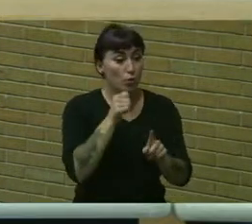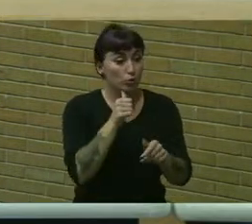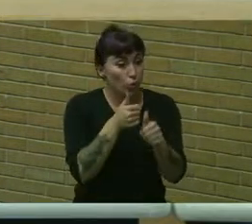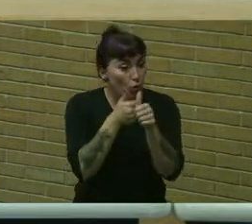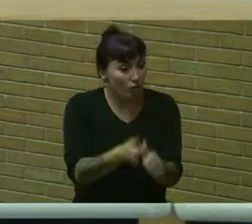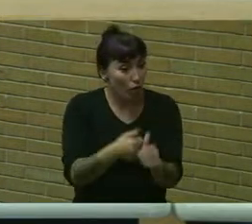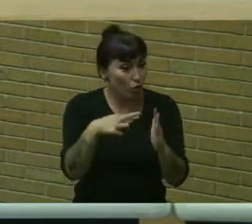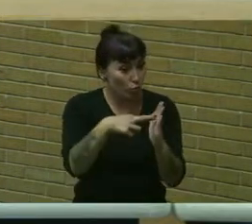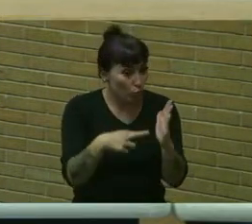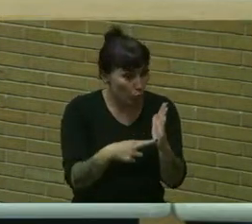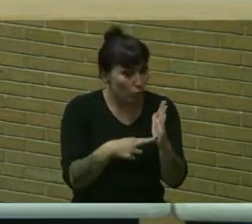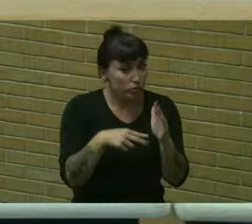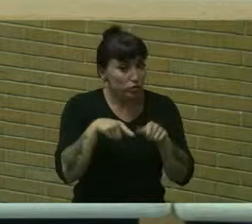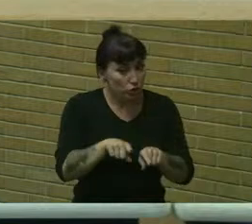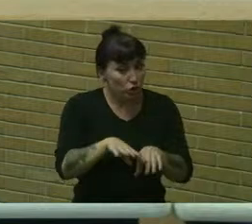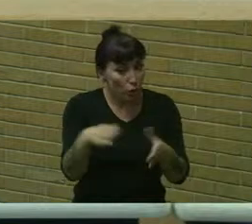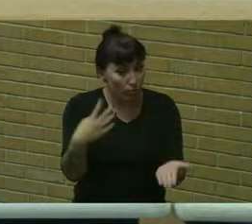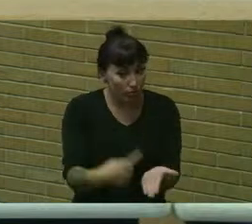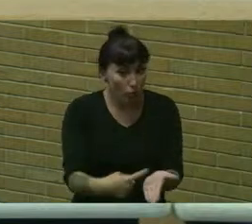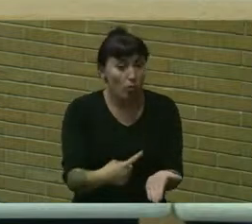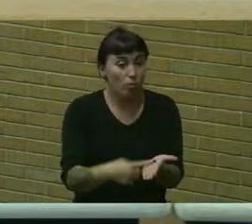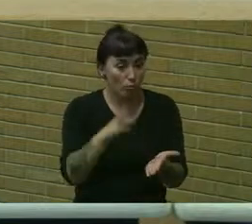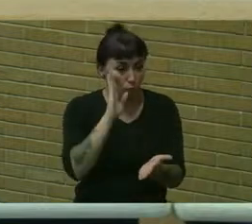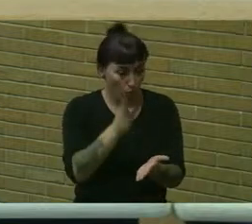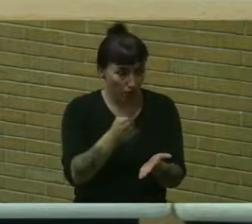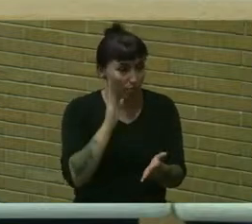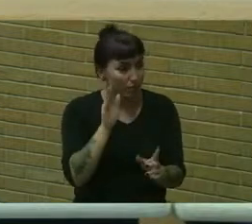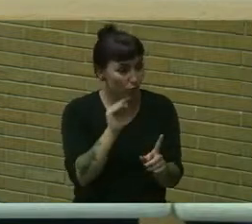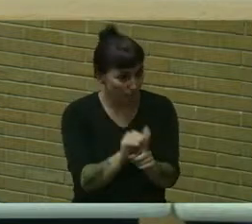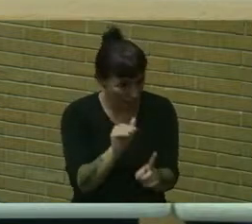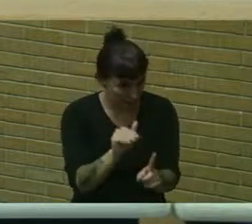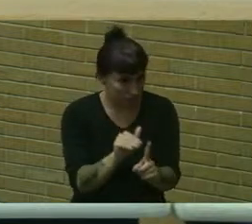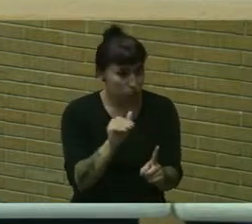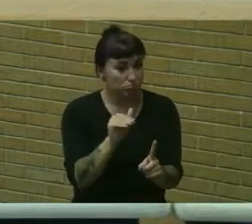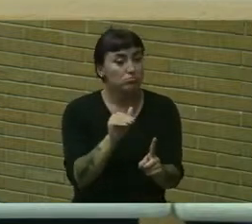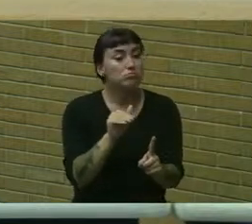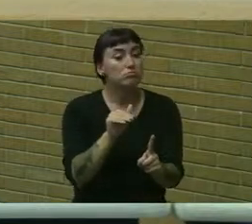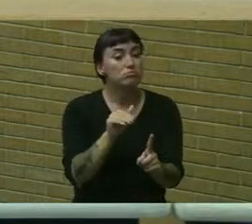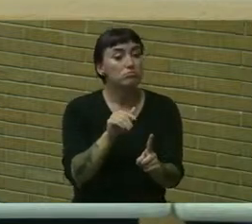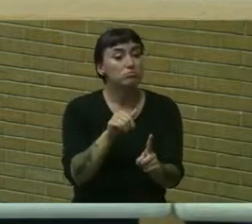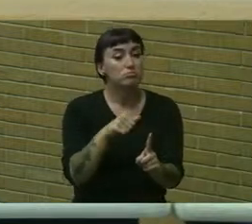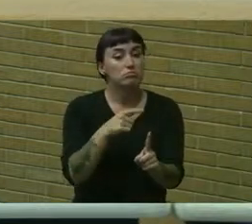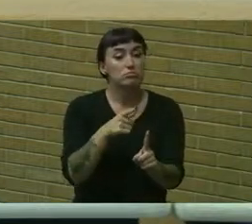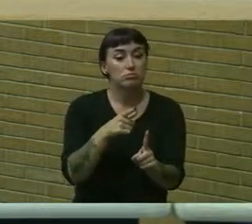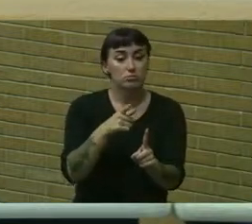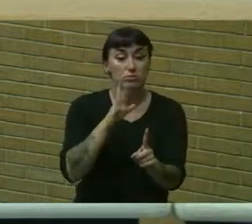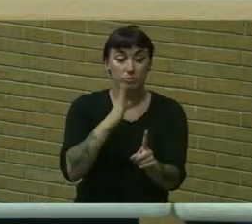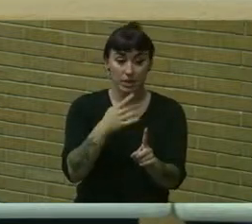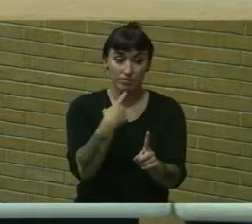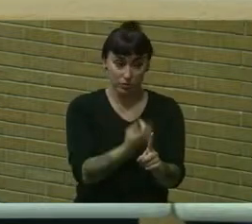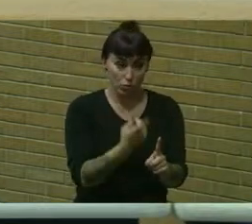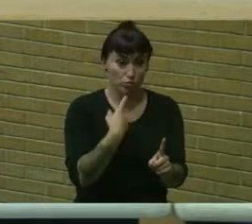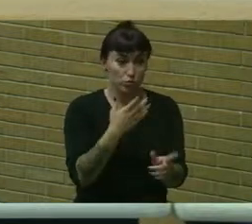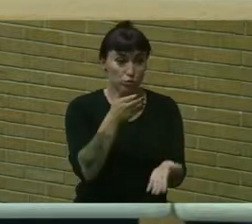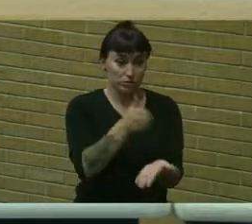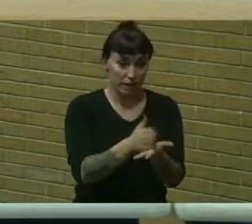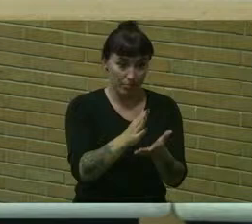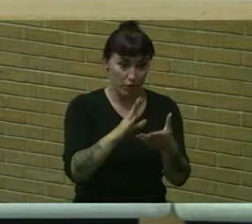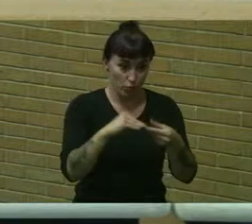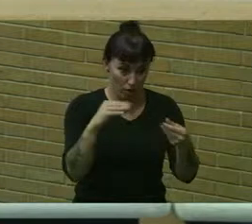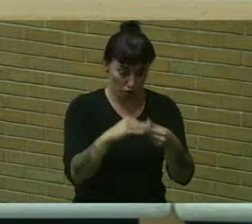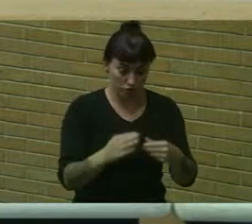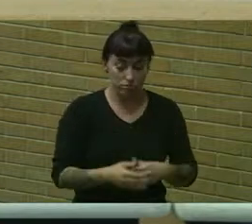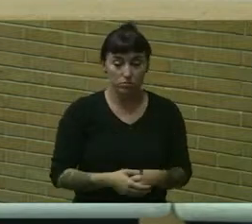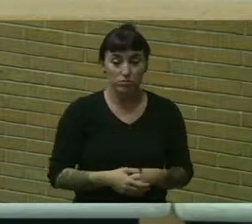follow the rules during the open forum will be reminded. They may be directed to end their